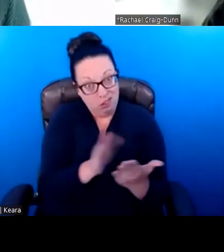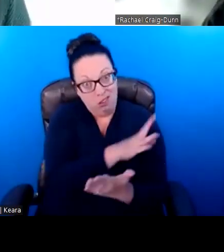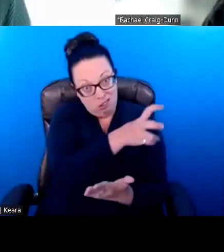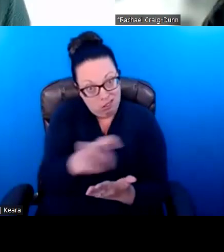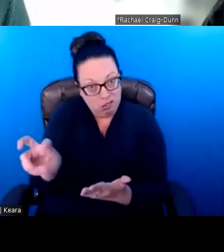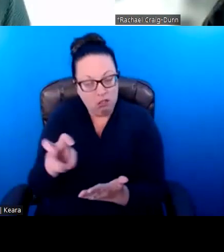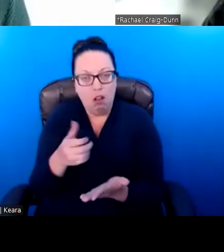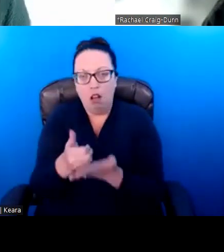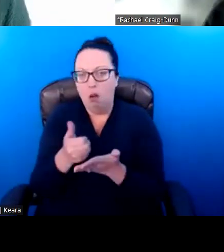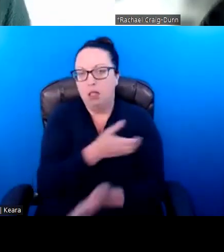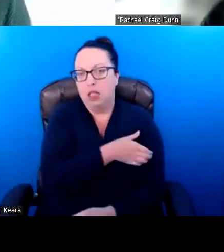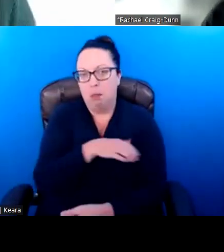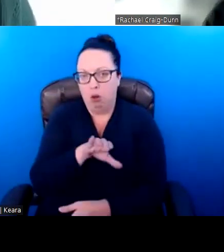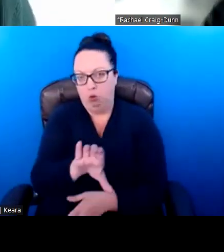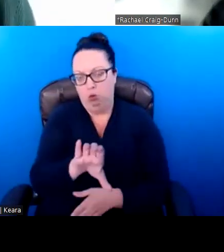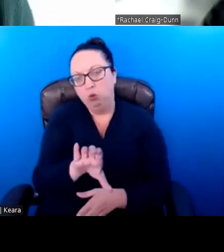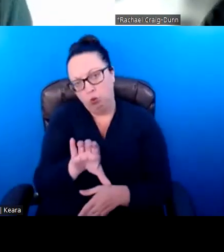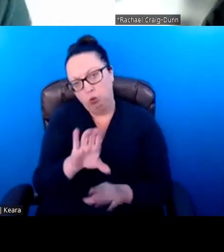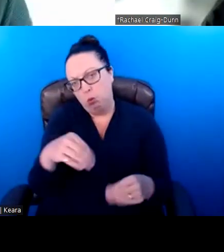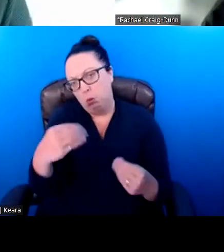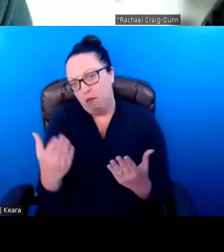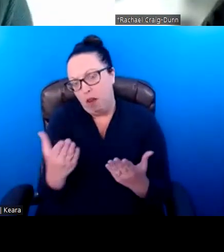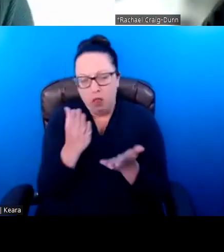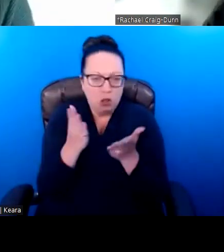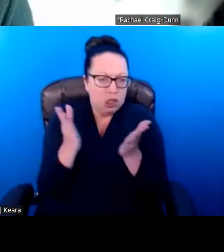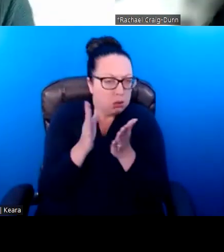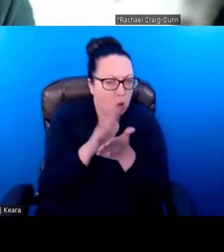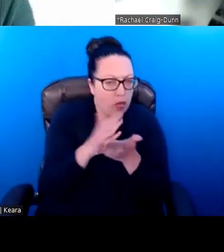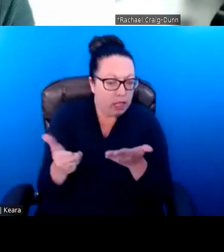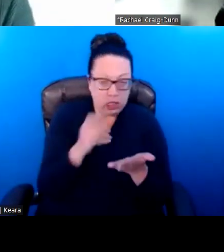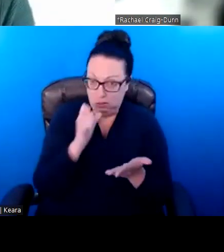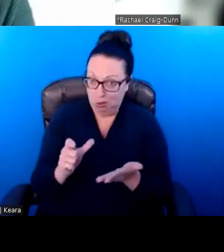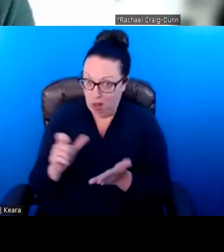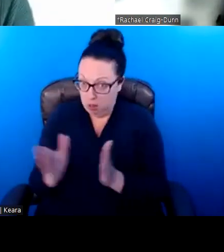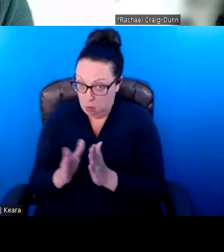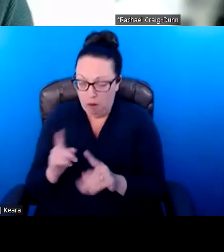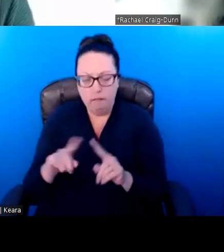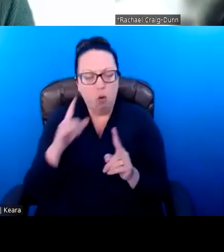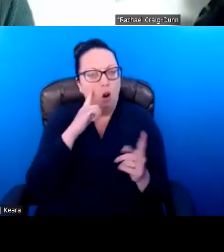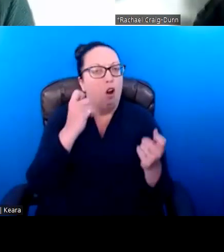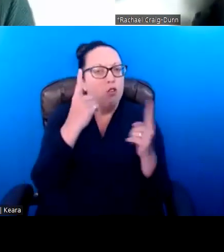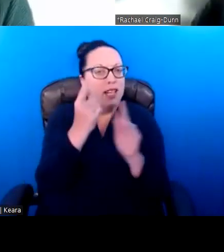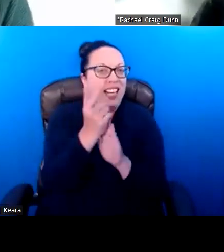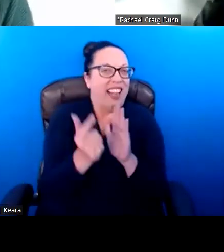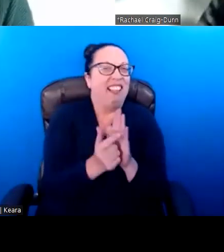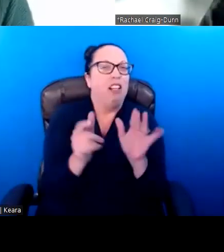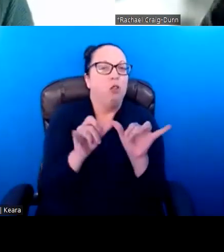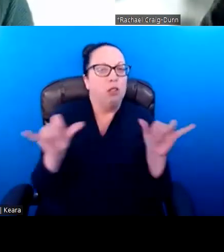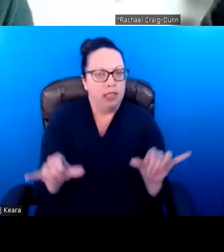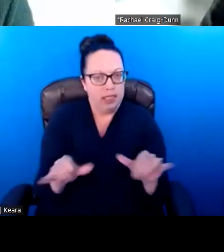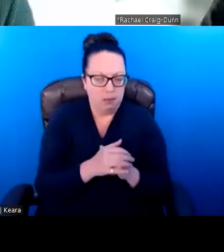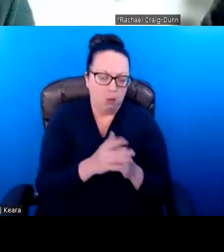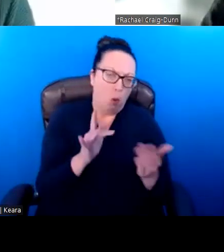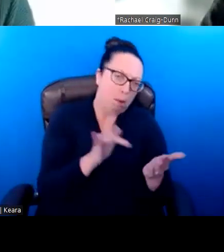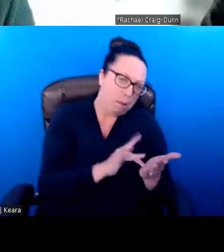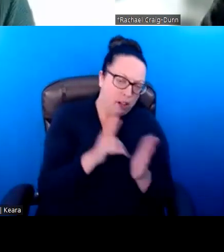them and give them those little things that aren't little in terms of understanding that system. The legal system is what I mean, where medical legal